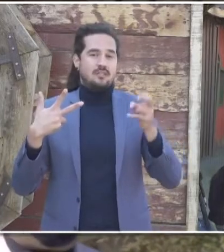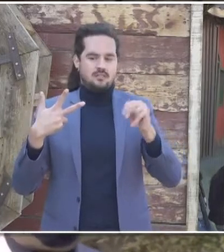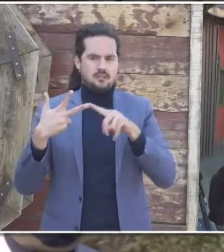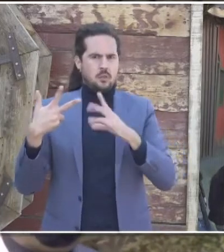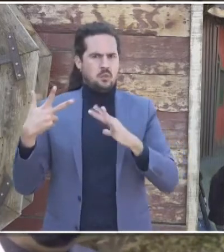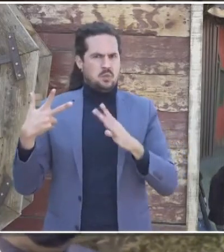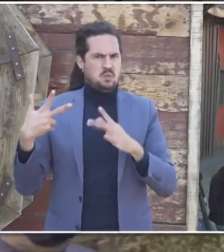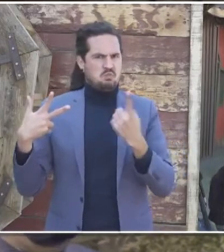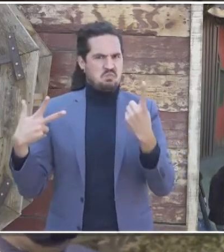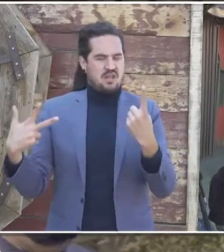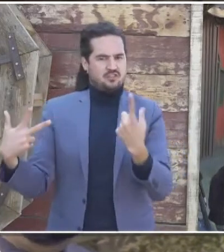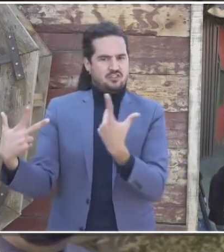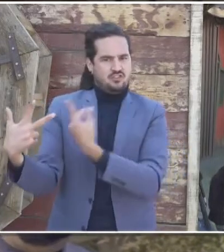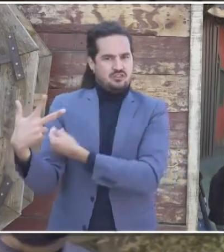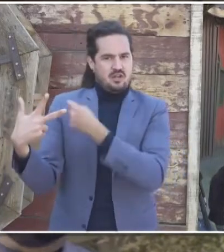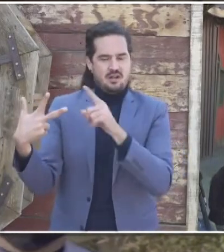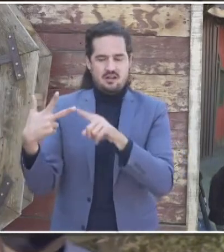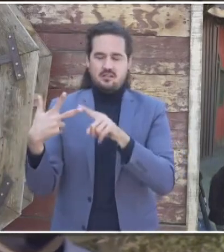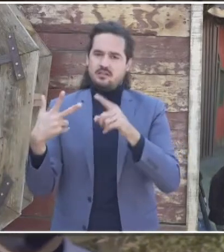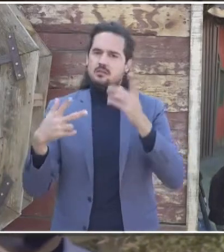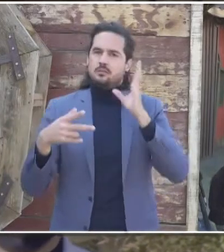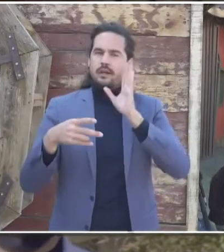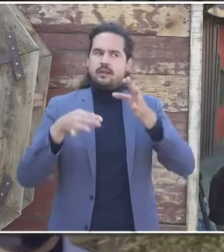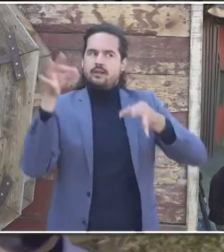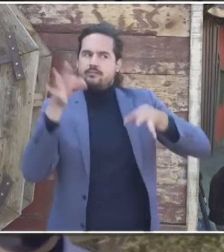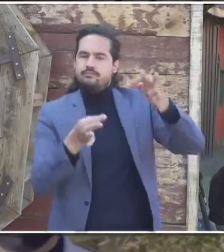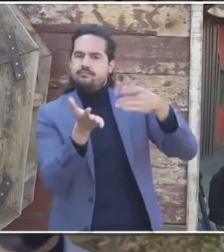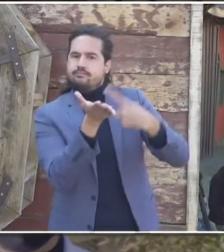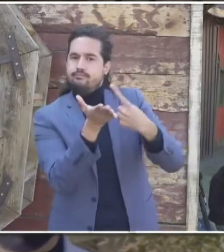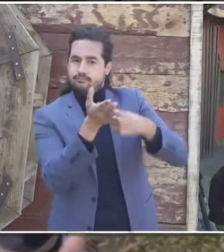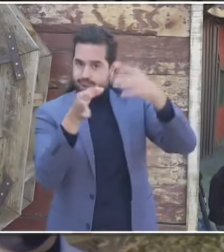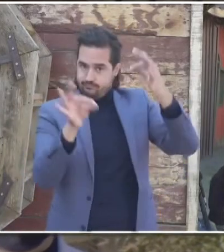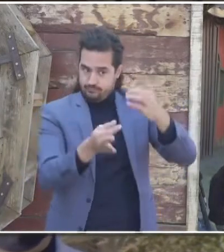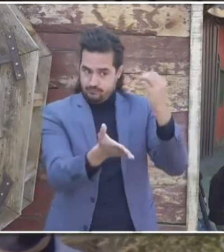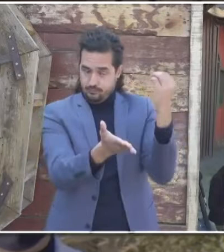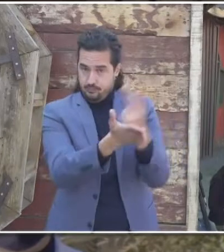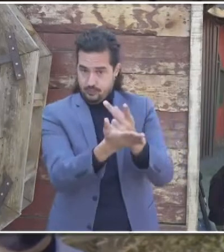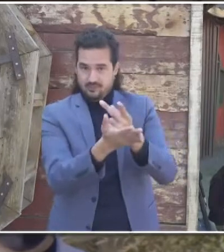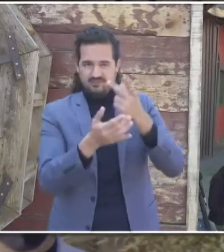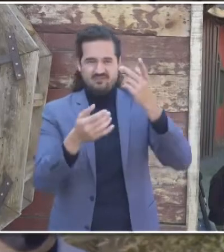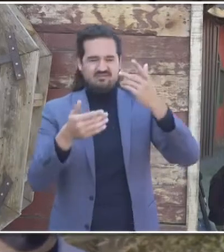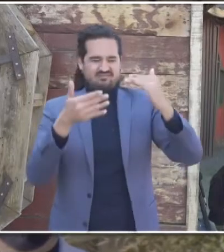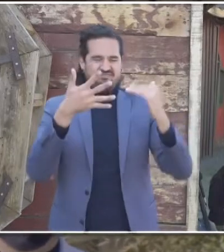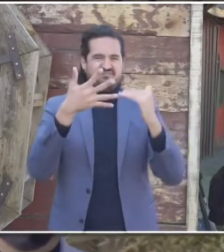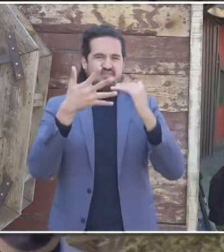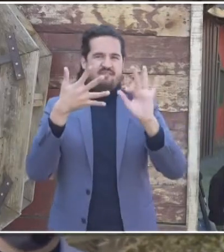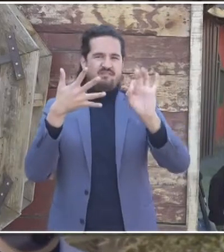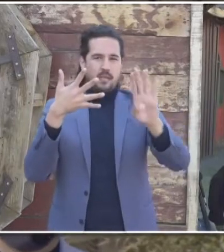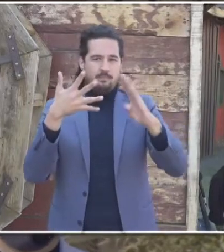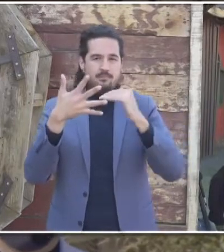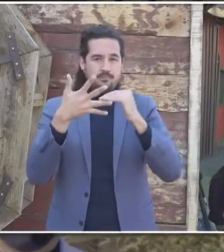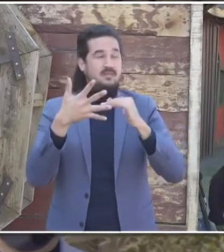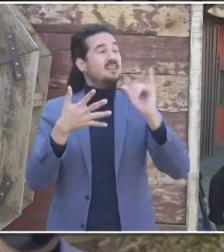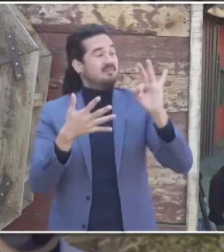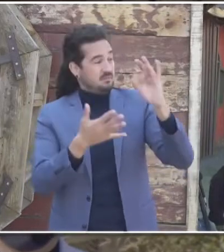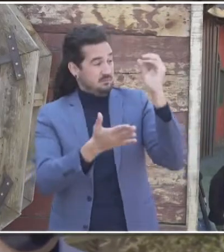month, and start to get those vaccinations into people's arms as early as next month. So light at the end of the